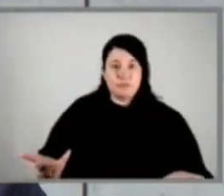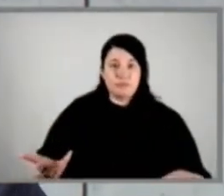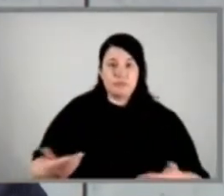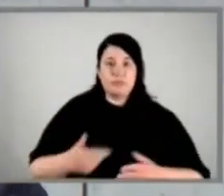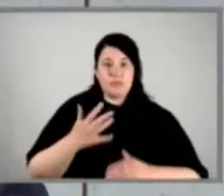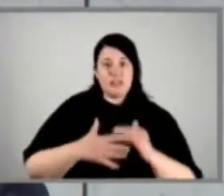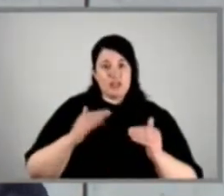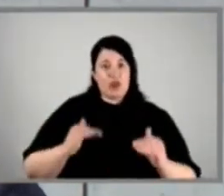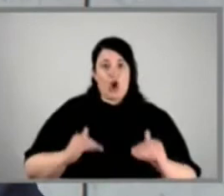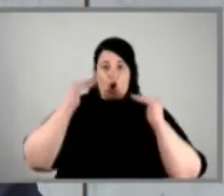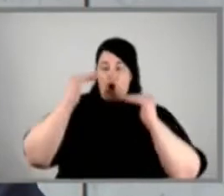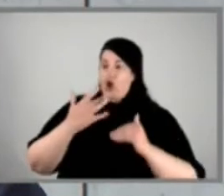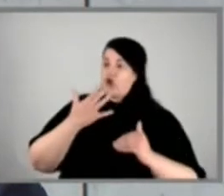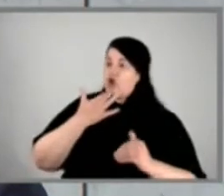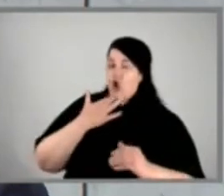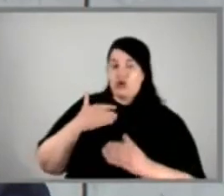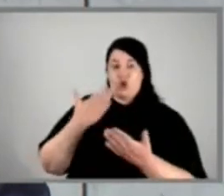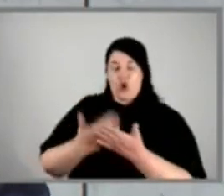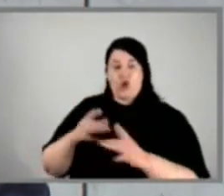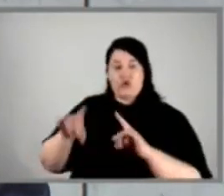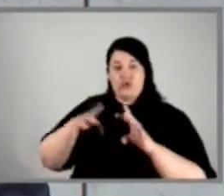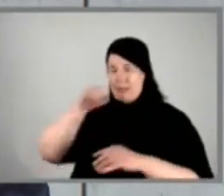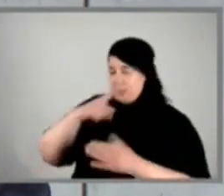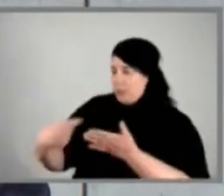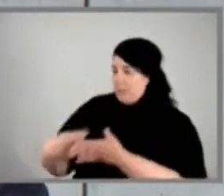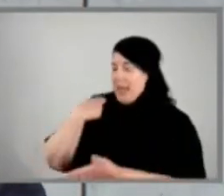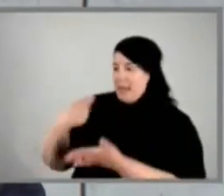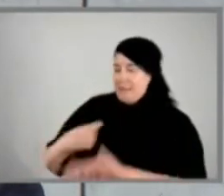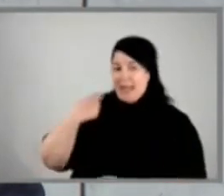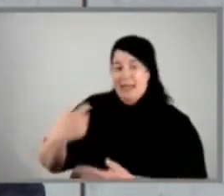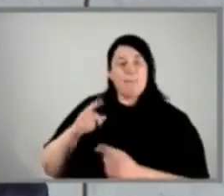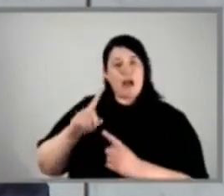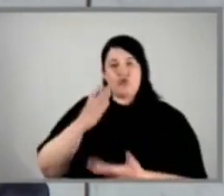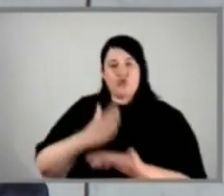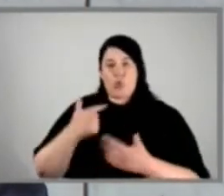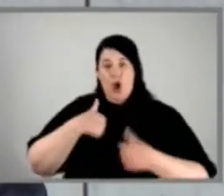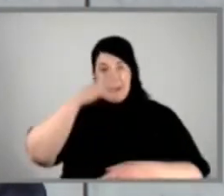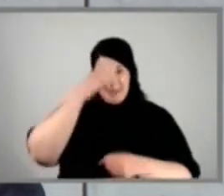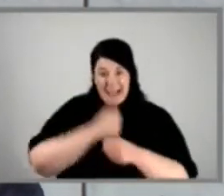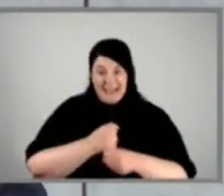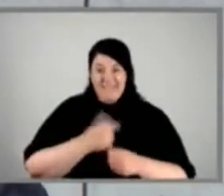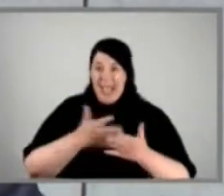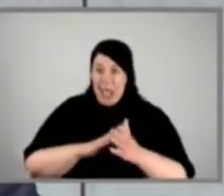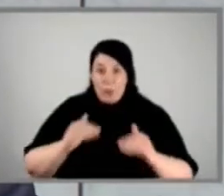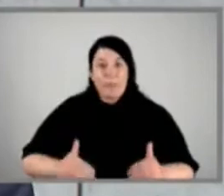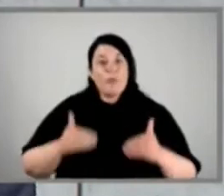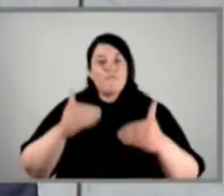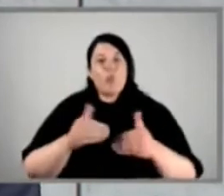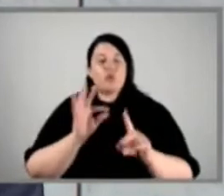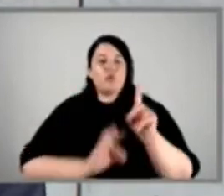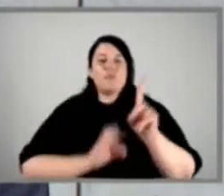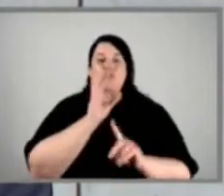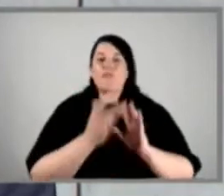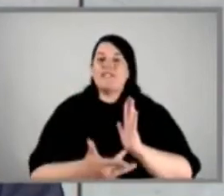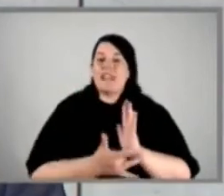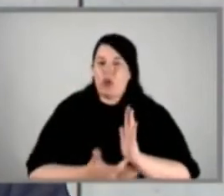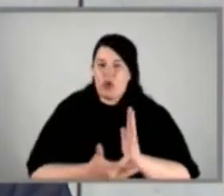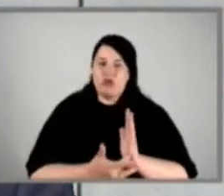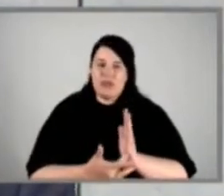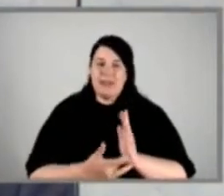costs imposed on Australian families, when I believe that the path to it is in better technology. And that has been a view that we've